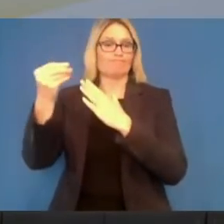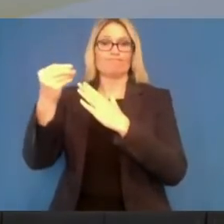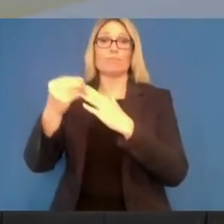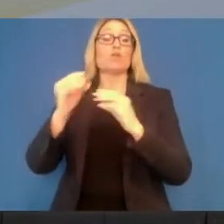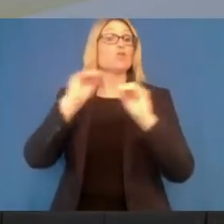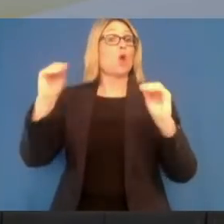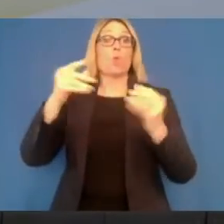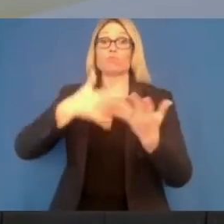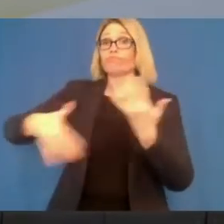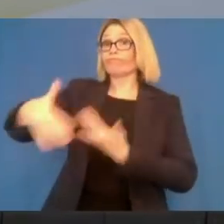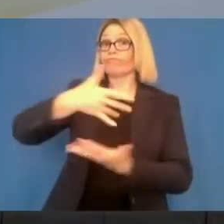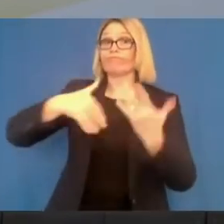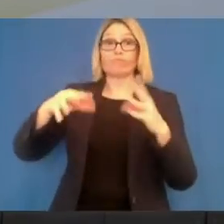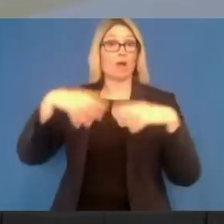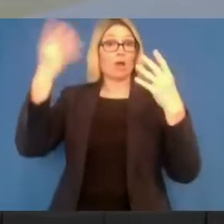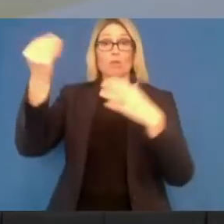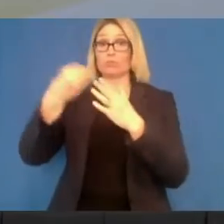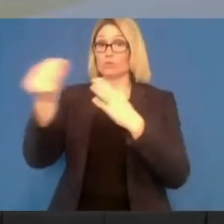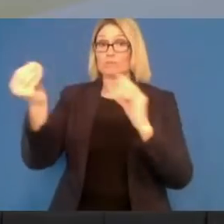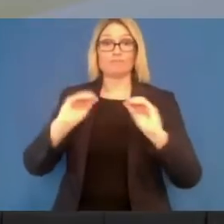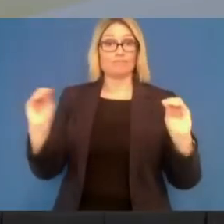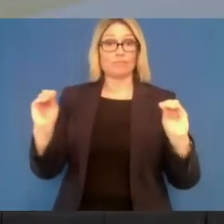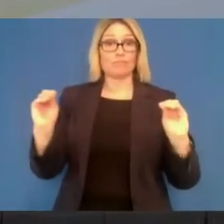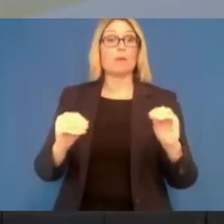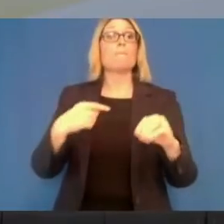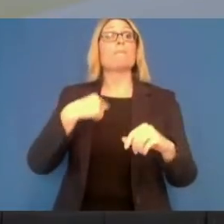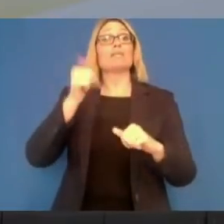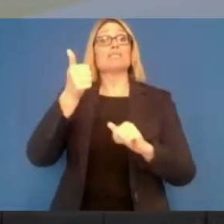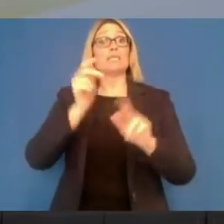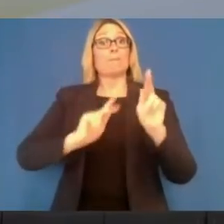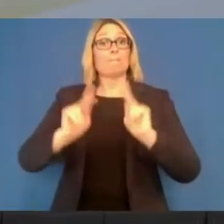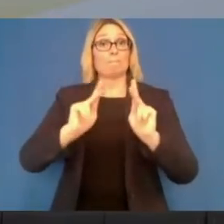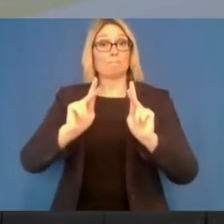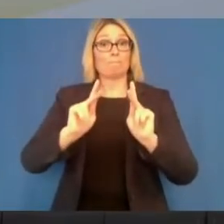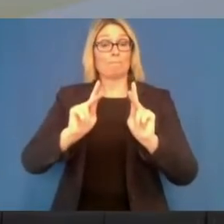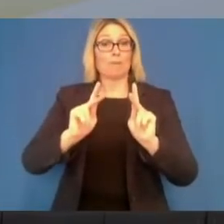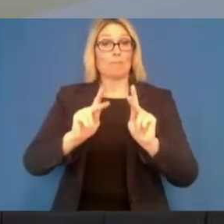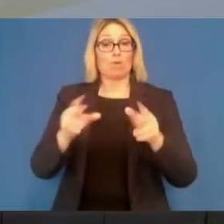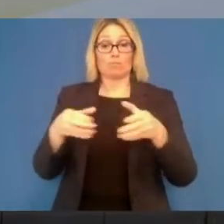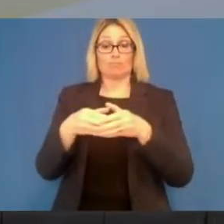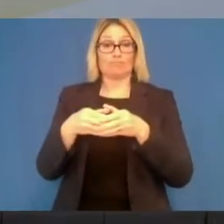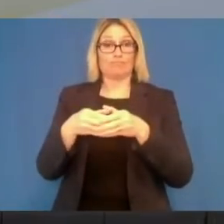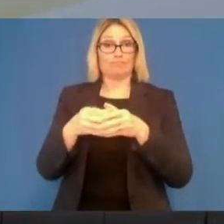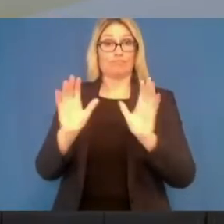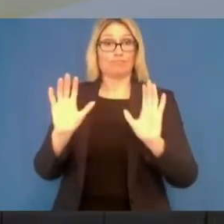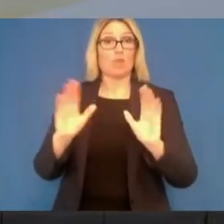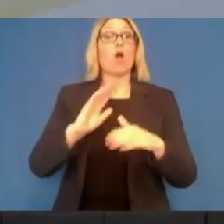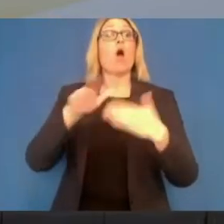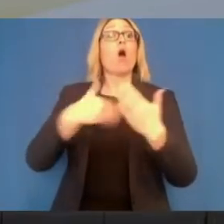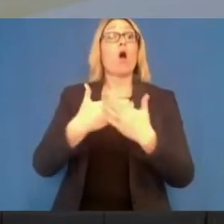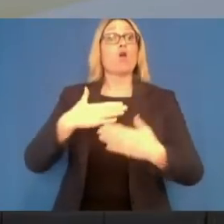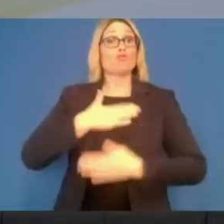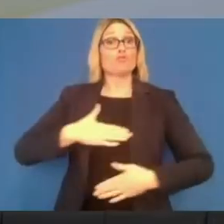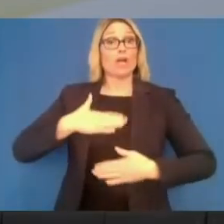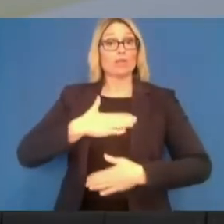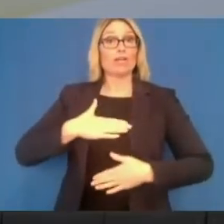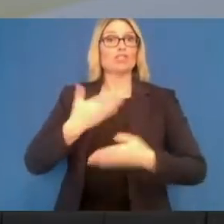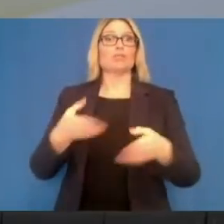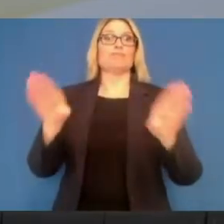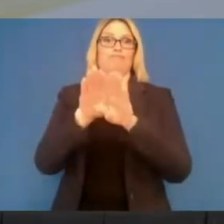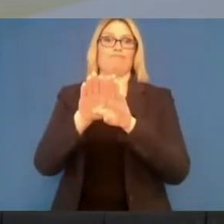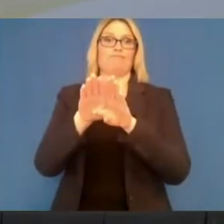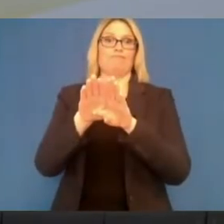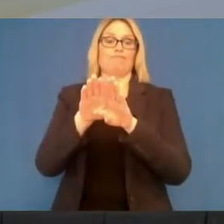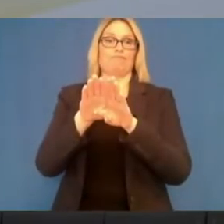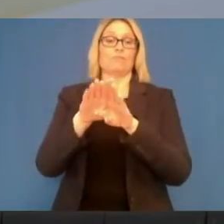gatherings. Funerals can have no more than 10 people plus officiants. All recreational facilities are closed,